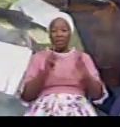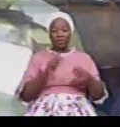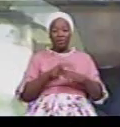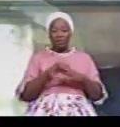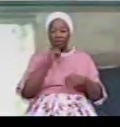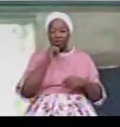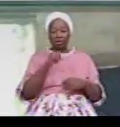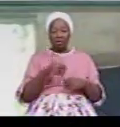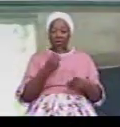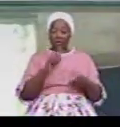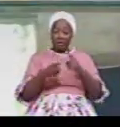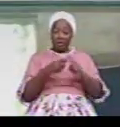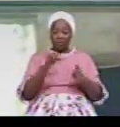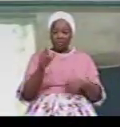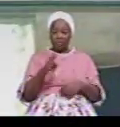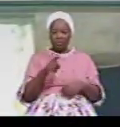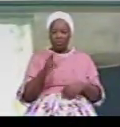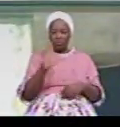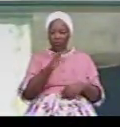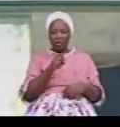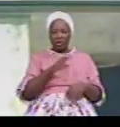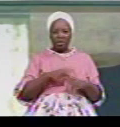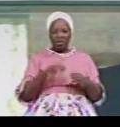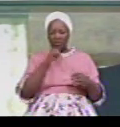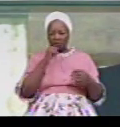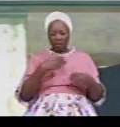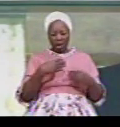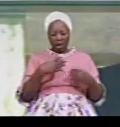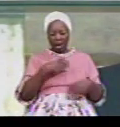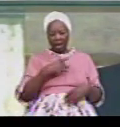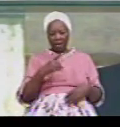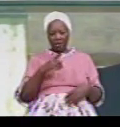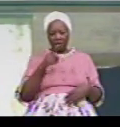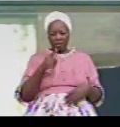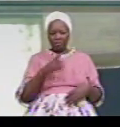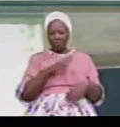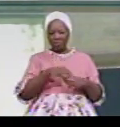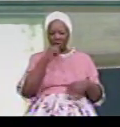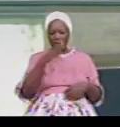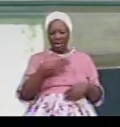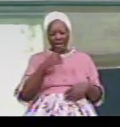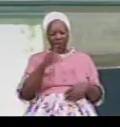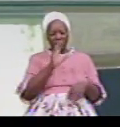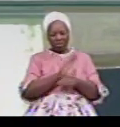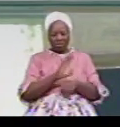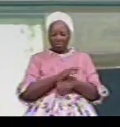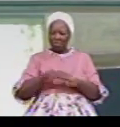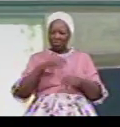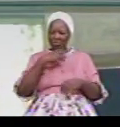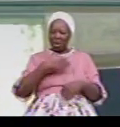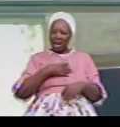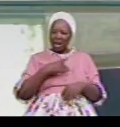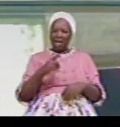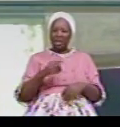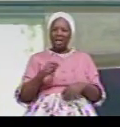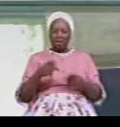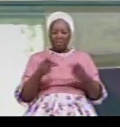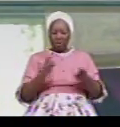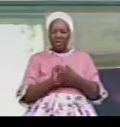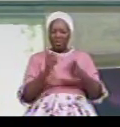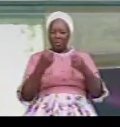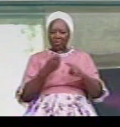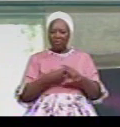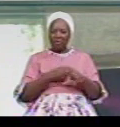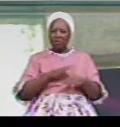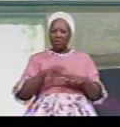church. He doesn't like your tribe. He doesn't like your devotedness to the Lord. And